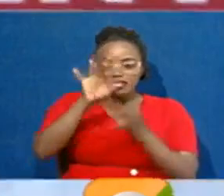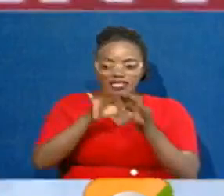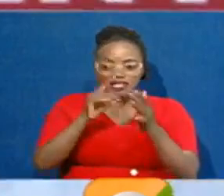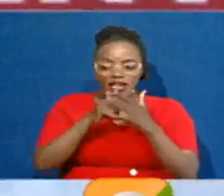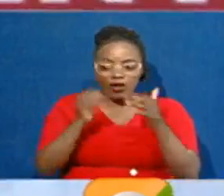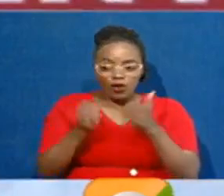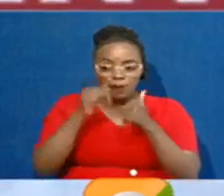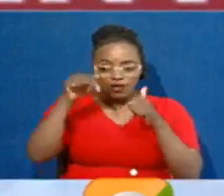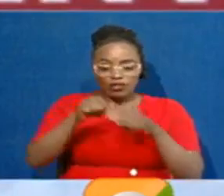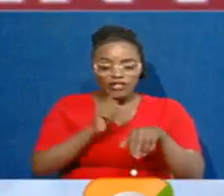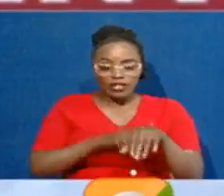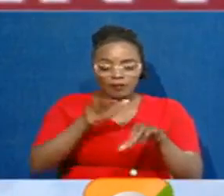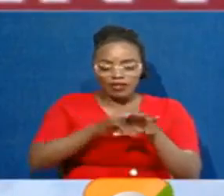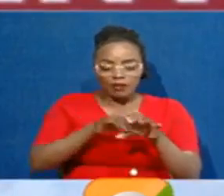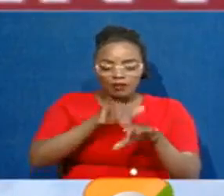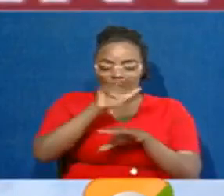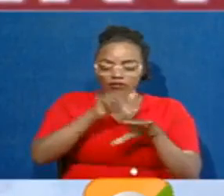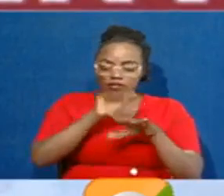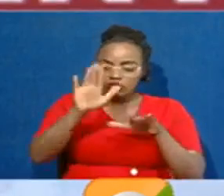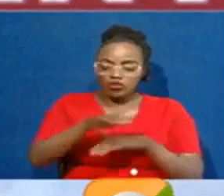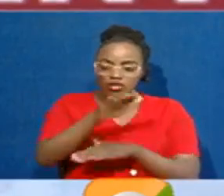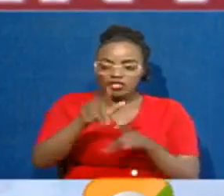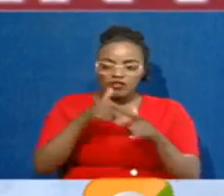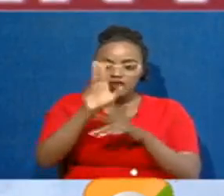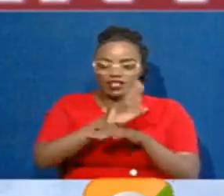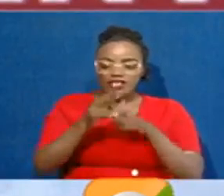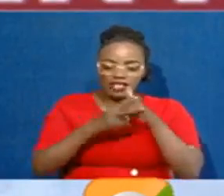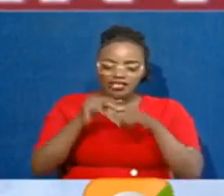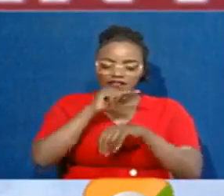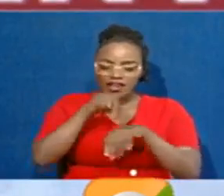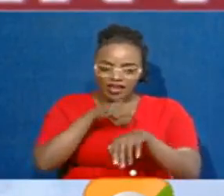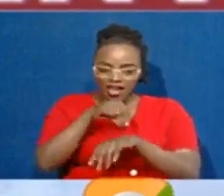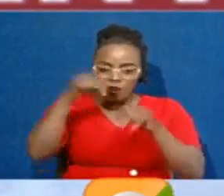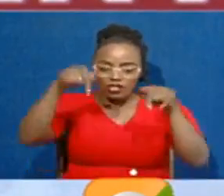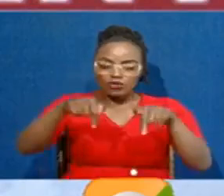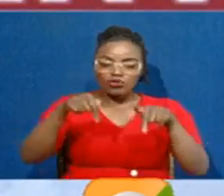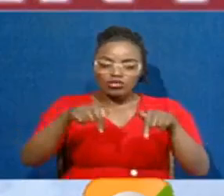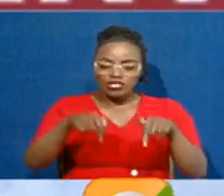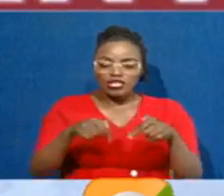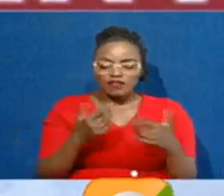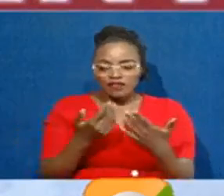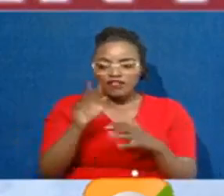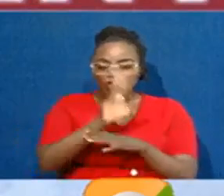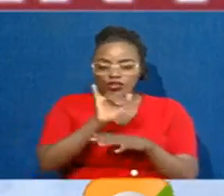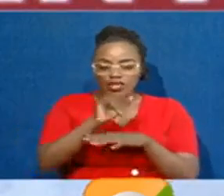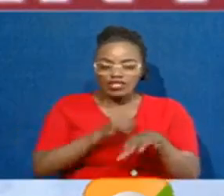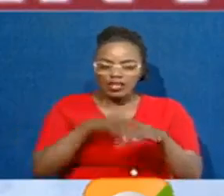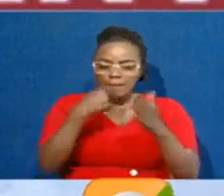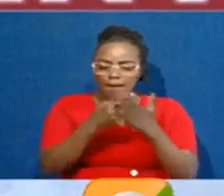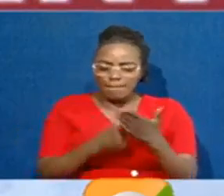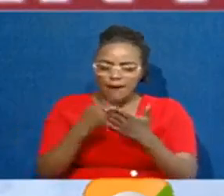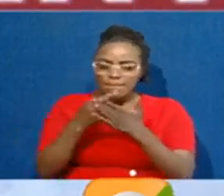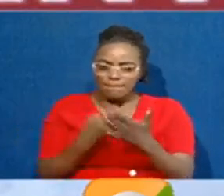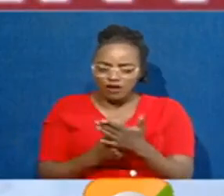on the floor of the House today, where members of the National Assembly spent about 7 hours today, and they spent that time debating the